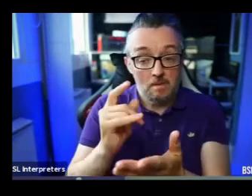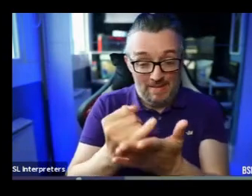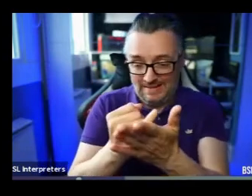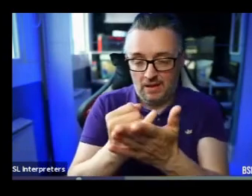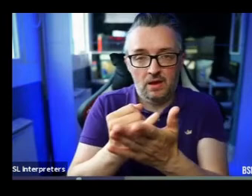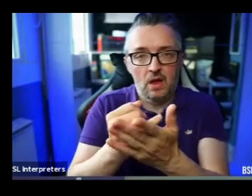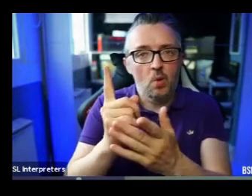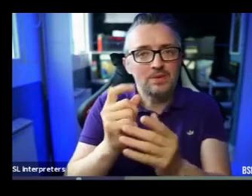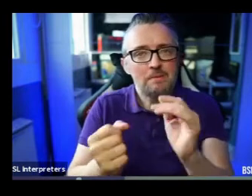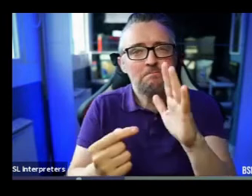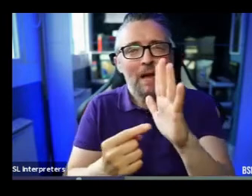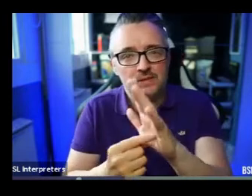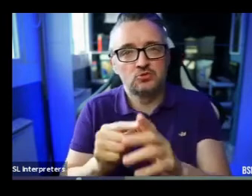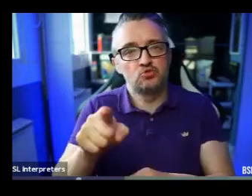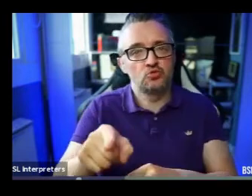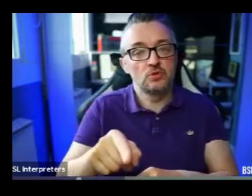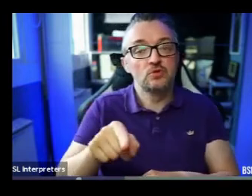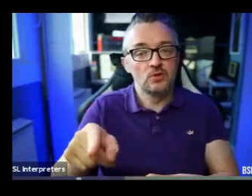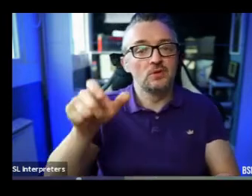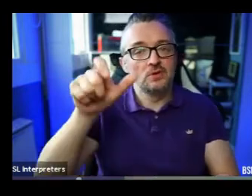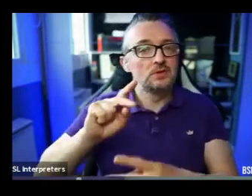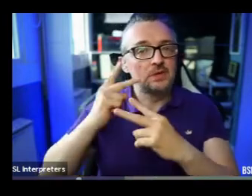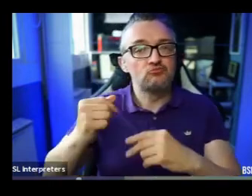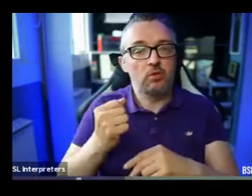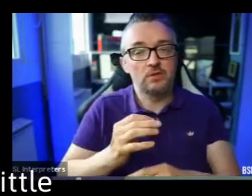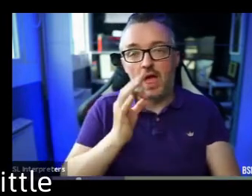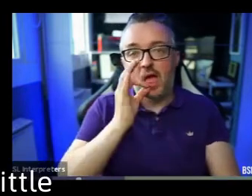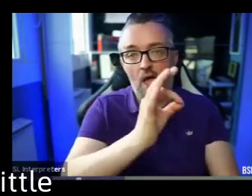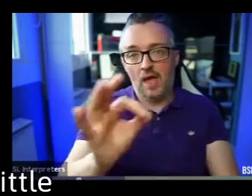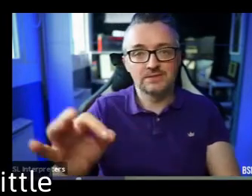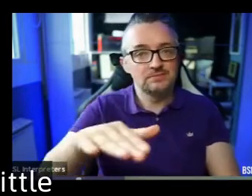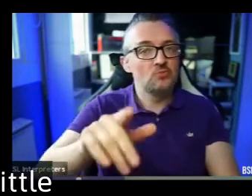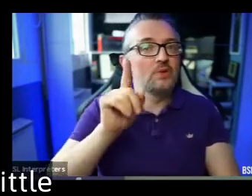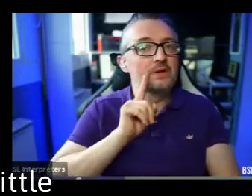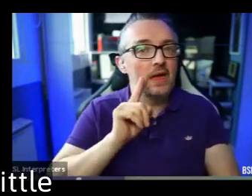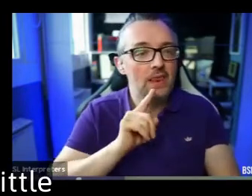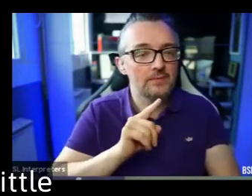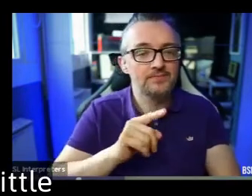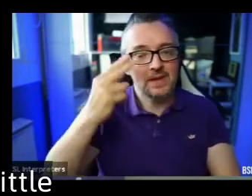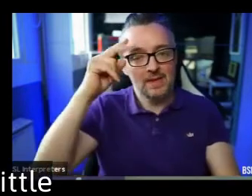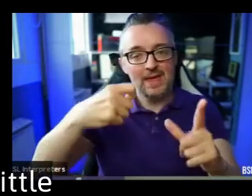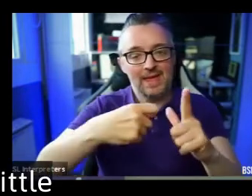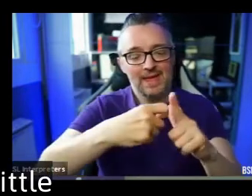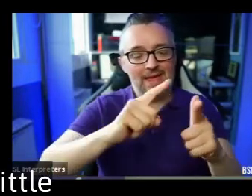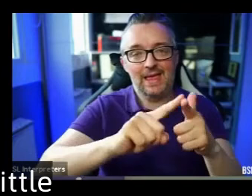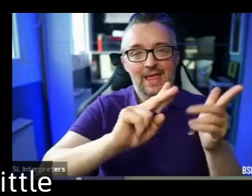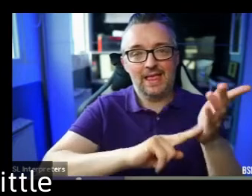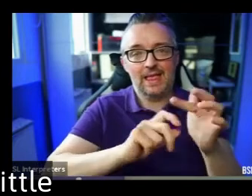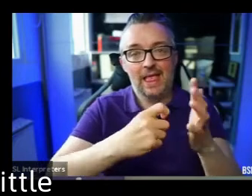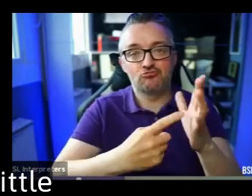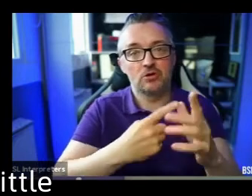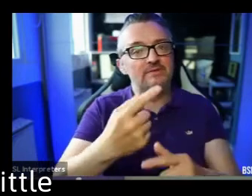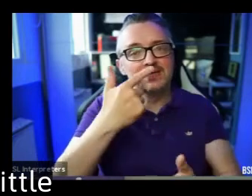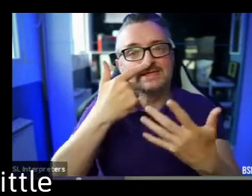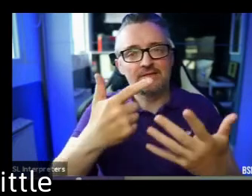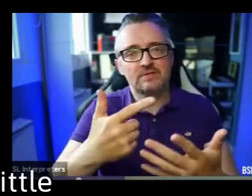Jen, one of my favorite nurses from Scotland, did just that. She went back and she asked a little girl, Kendra, who's